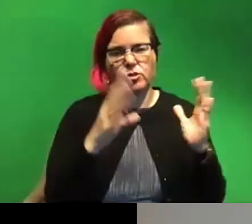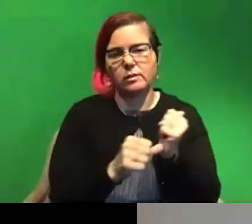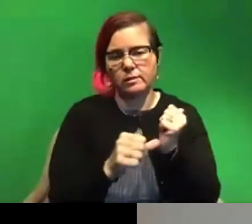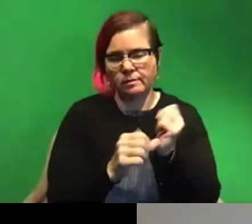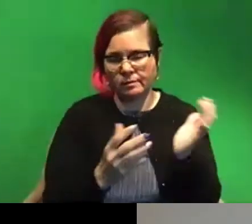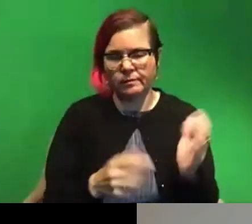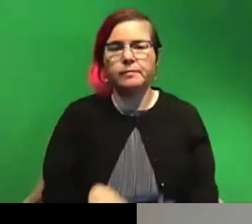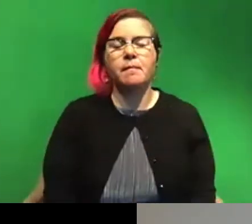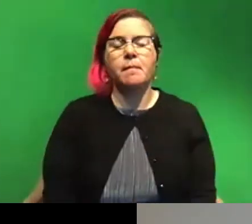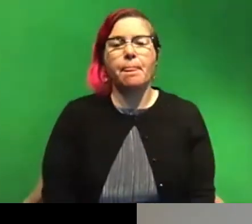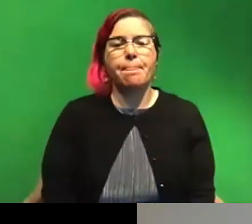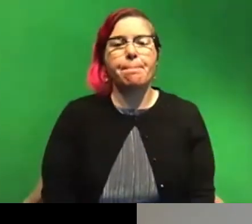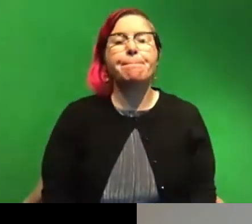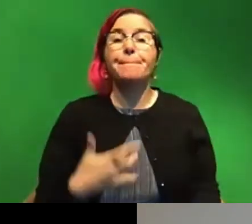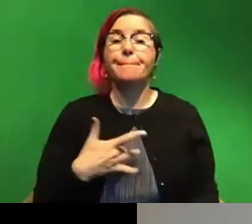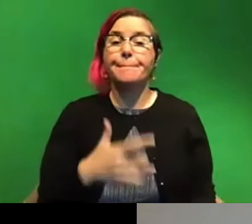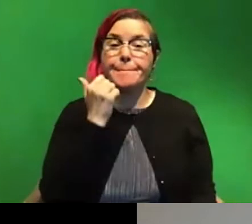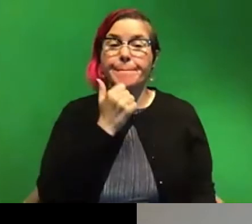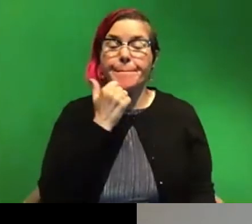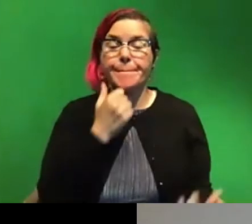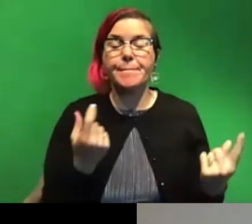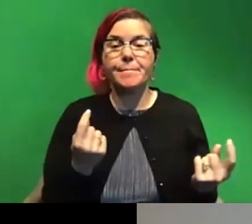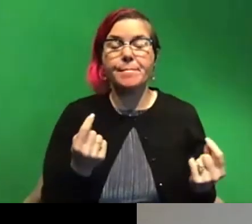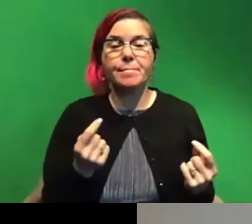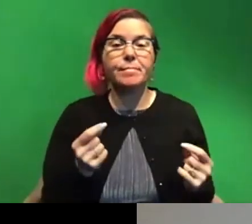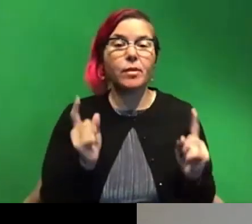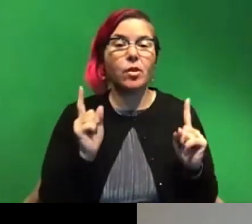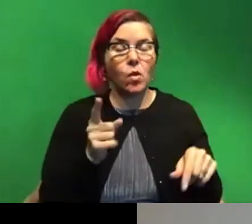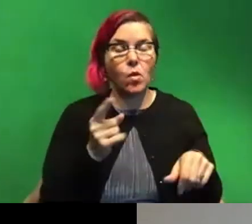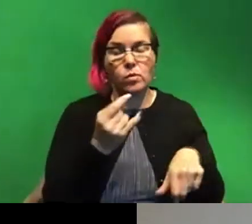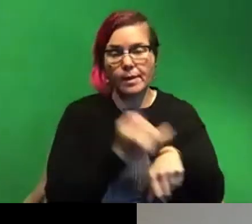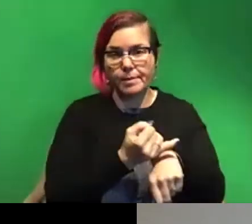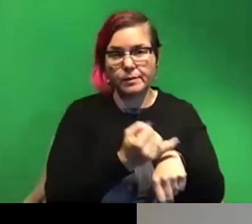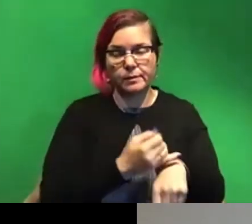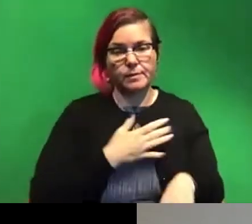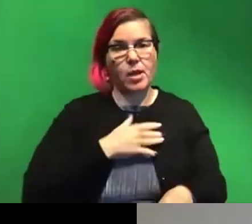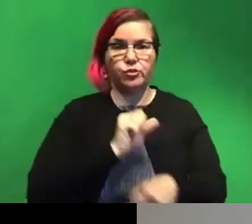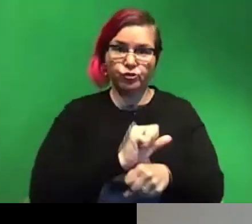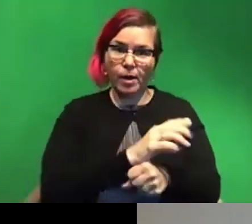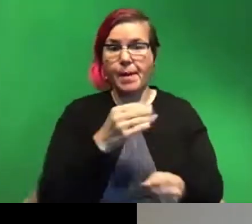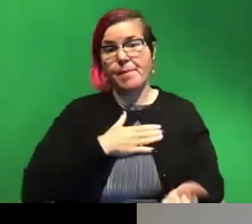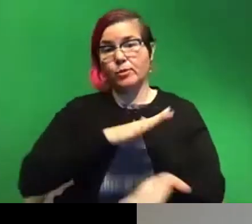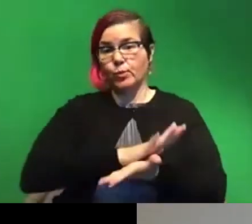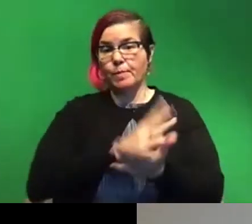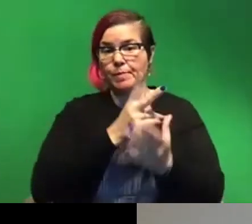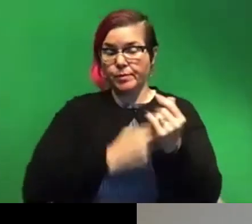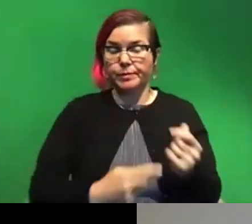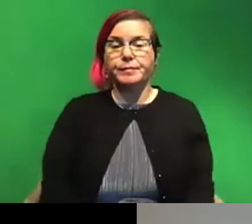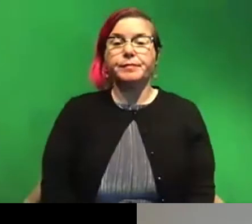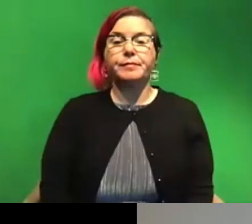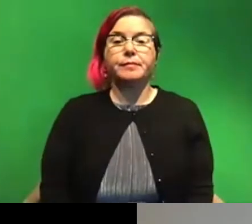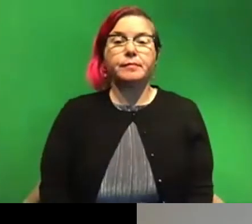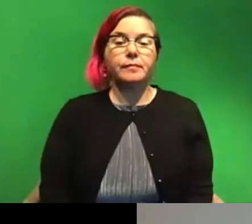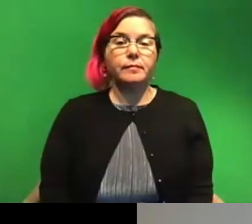so a typical day for me is I will go to campus, which is my job and my school, and